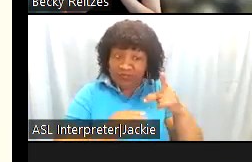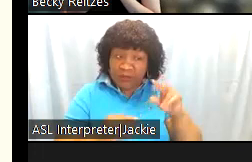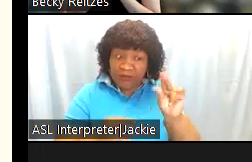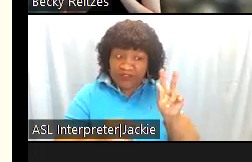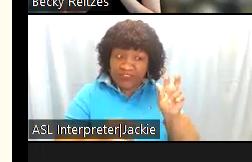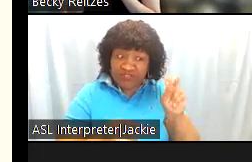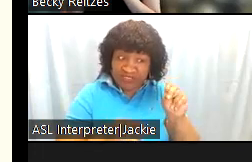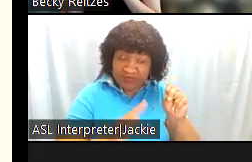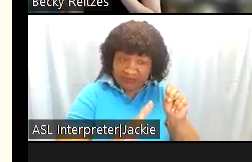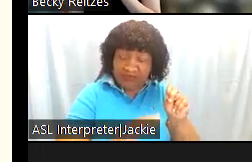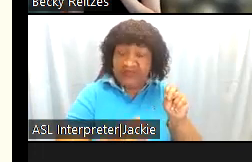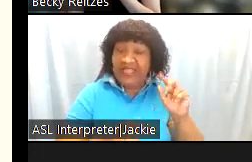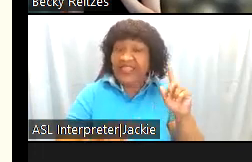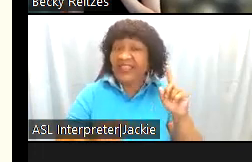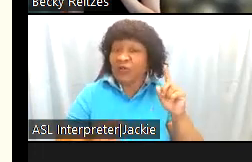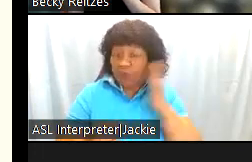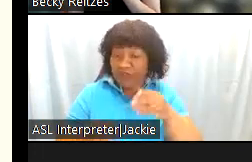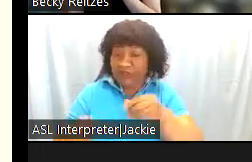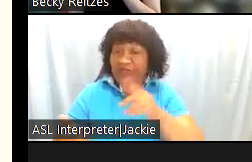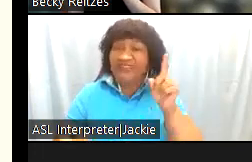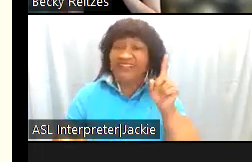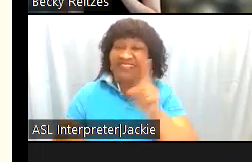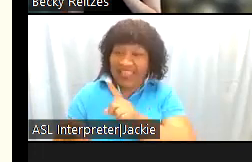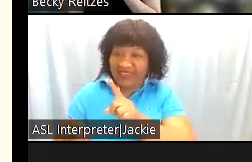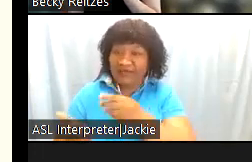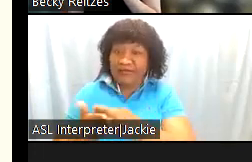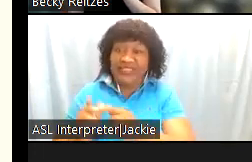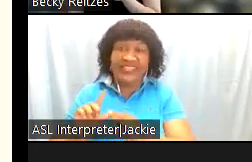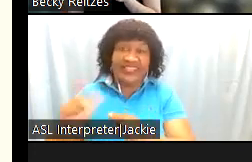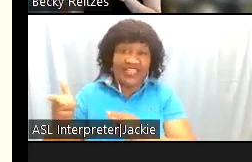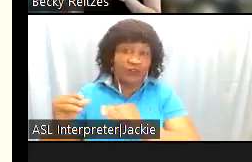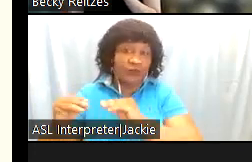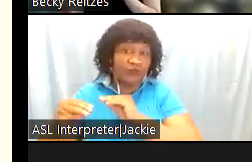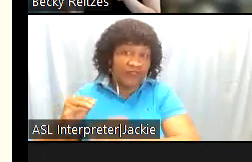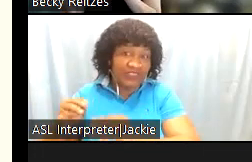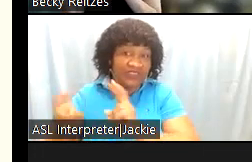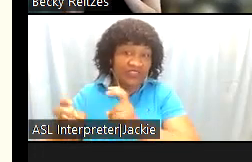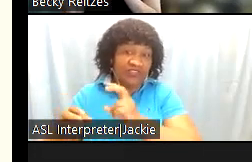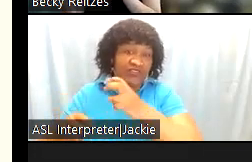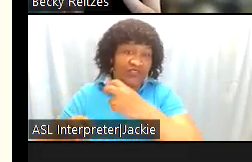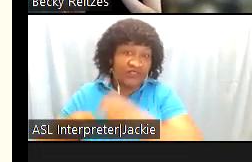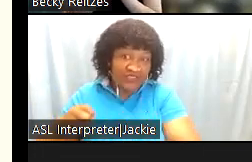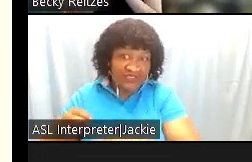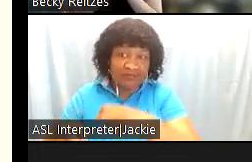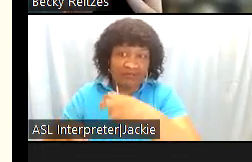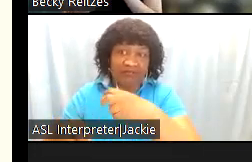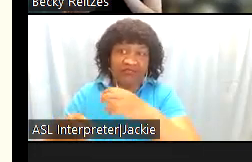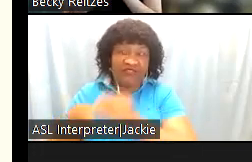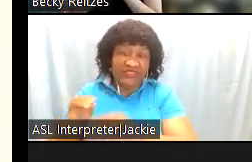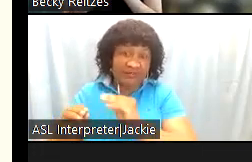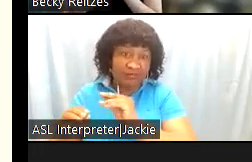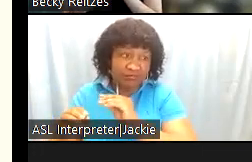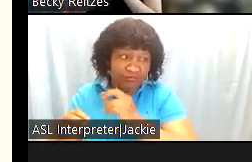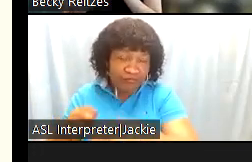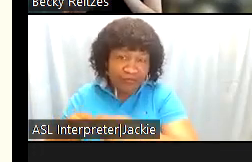spend later on fixing issues or problems or on treatment. So